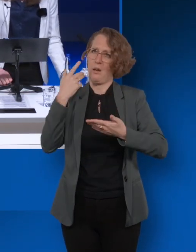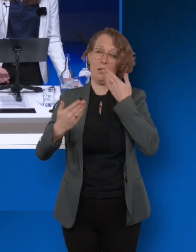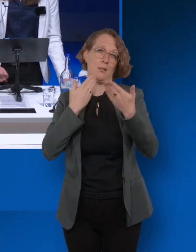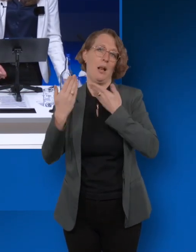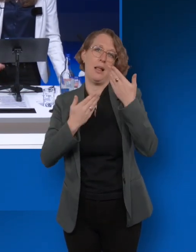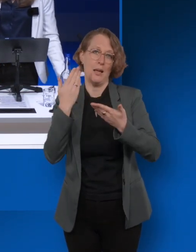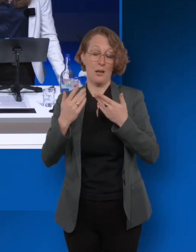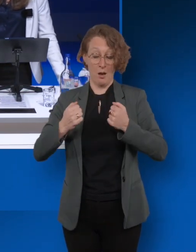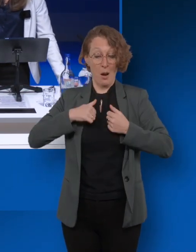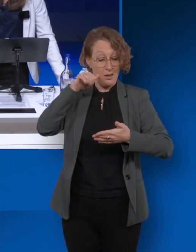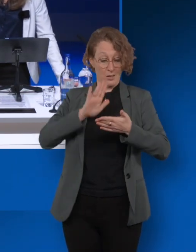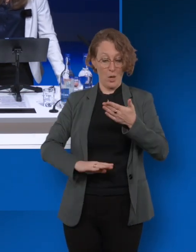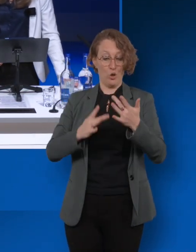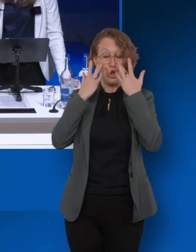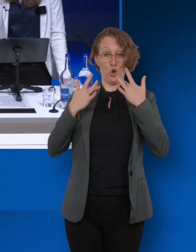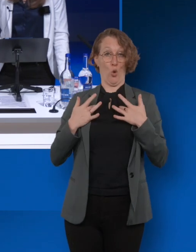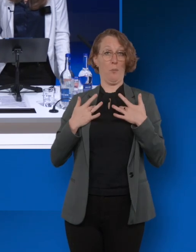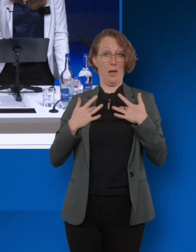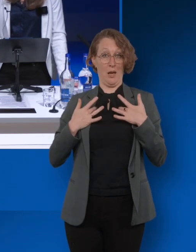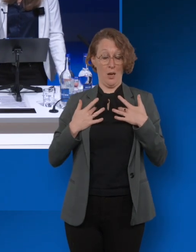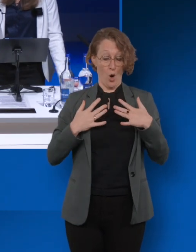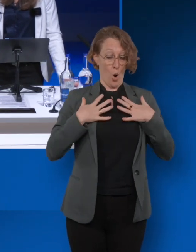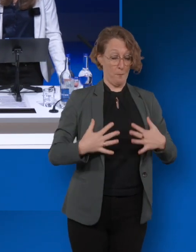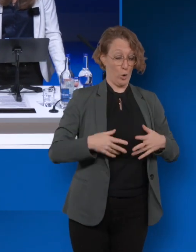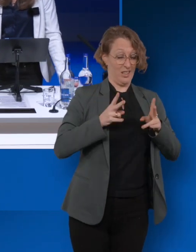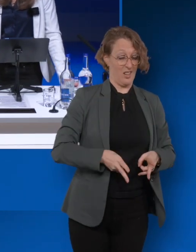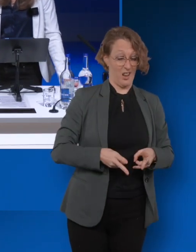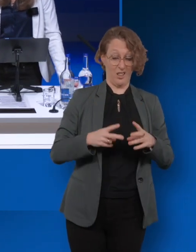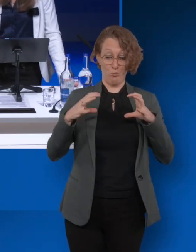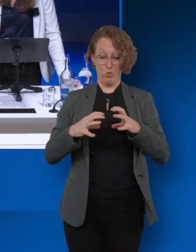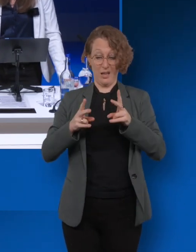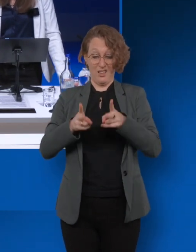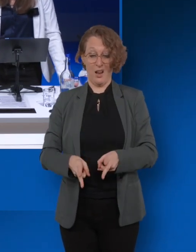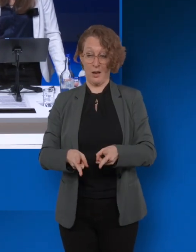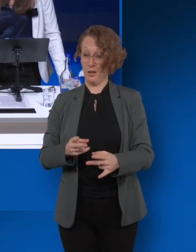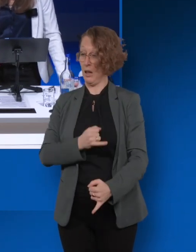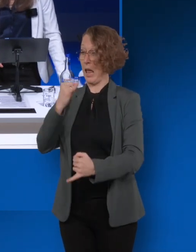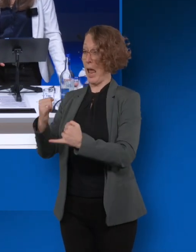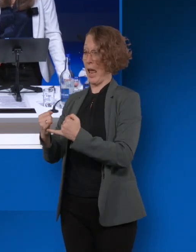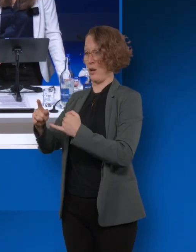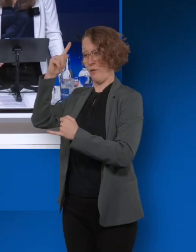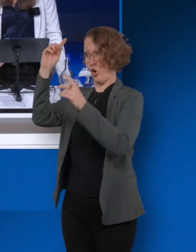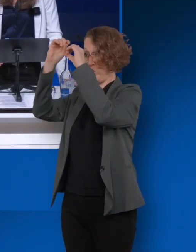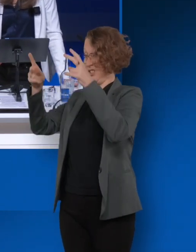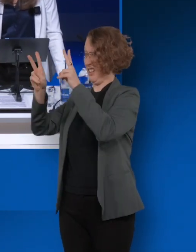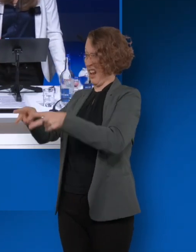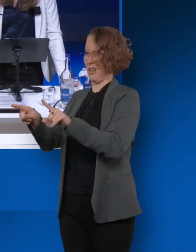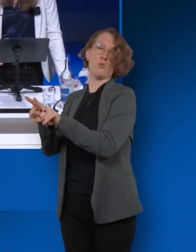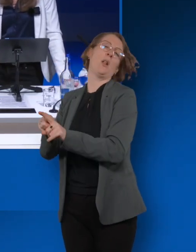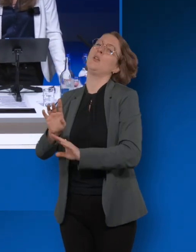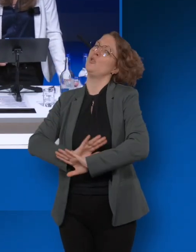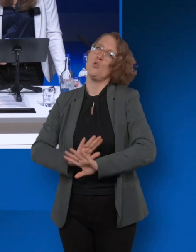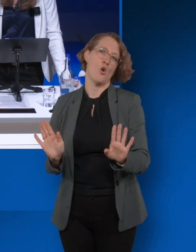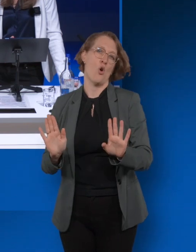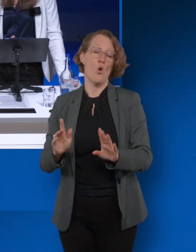description. My experience showed me that the death of the body and the brain are not the end of consciousness, that